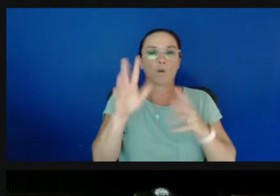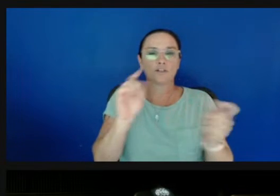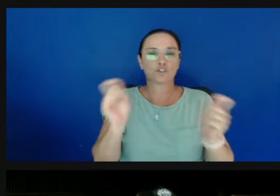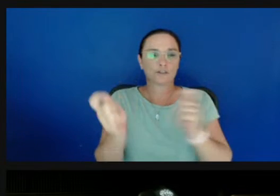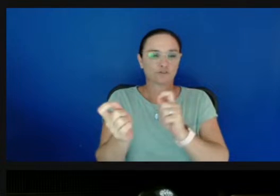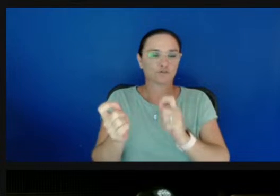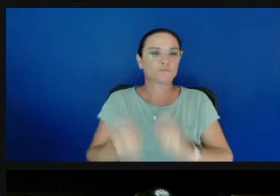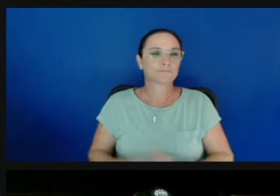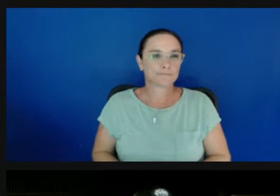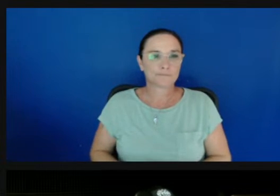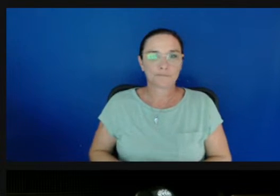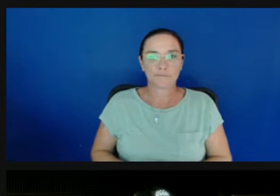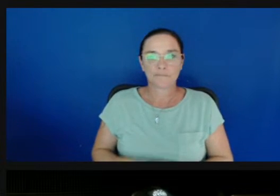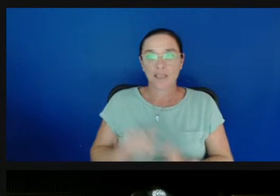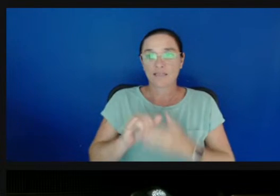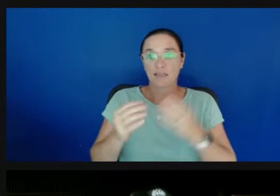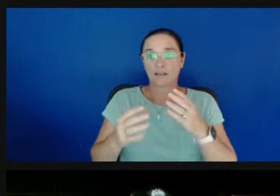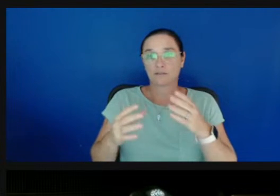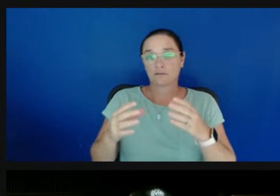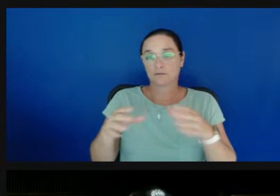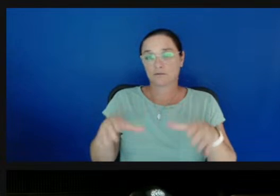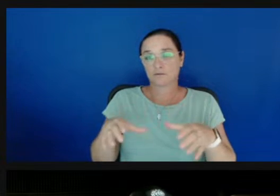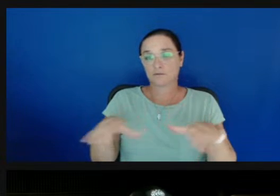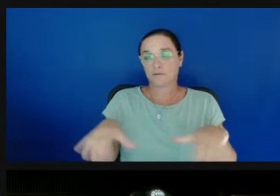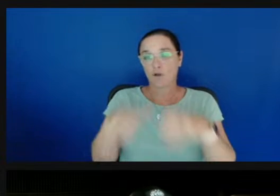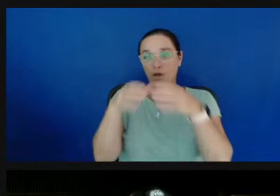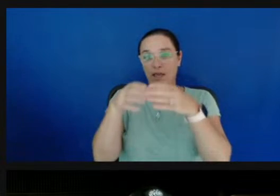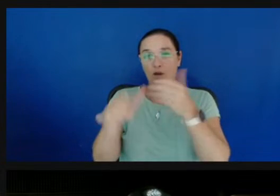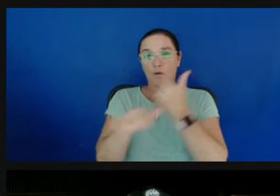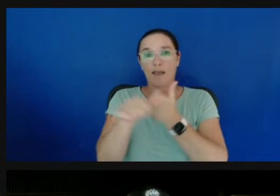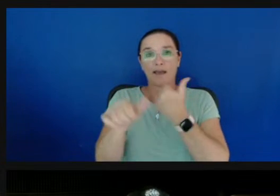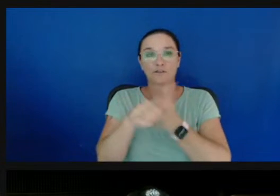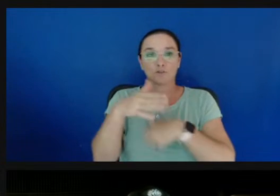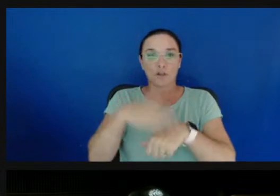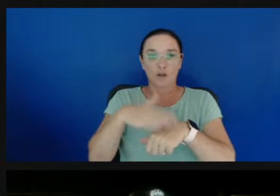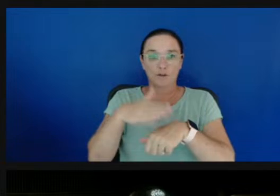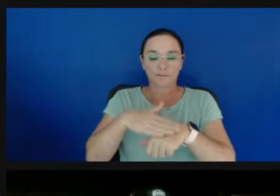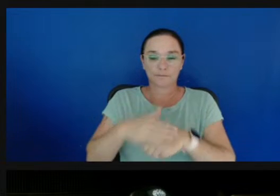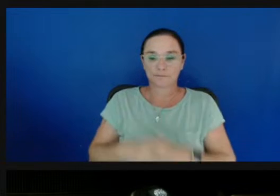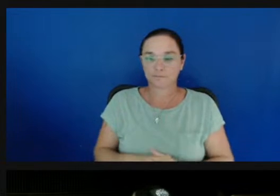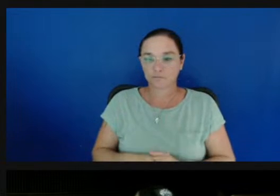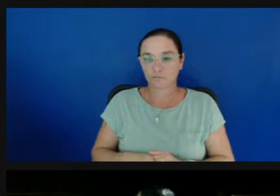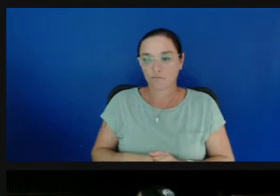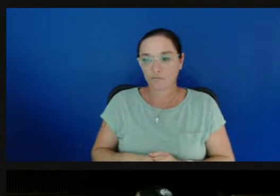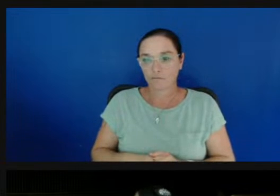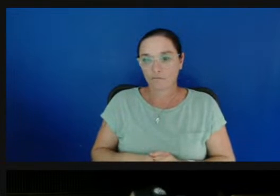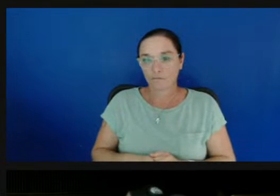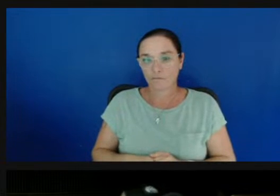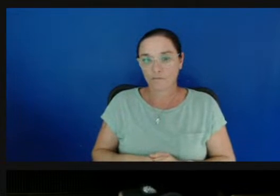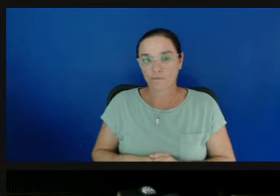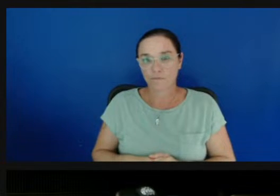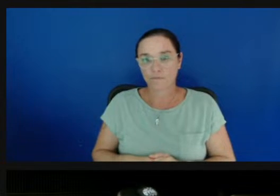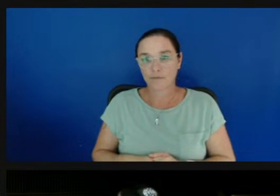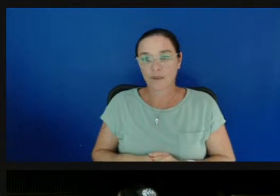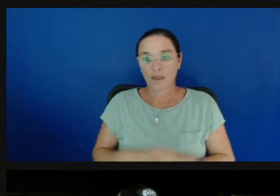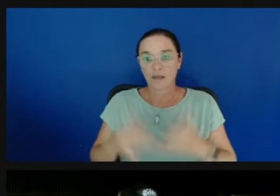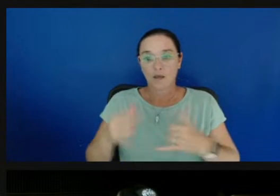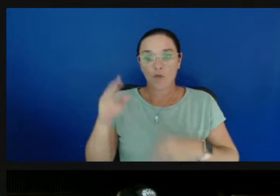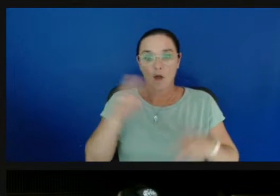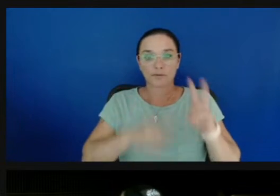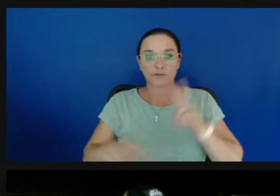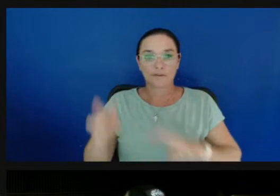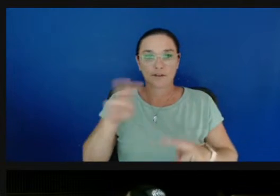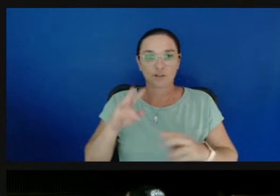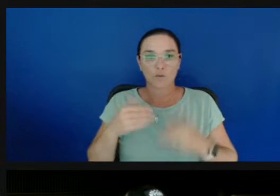That's the volcanic hazard alert. Not much hazard out there apart from the gas. And now we'll move to our observations. And we have a